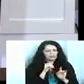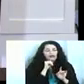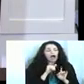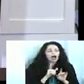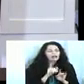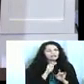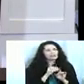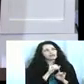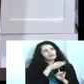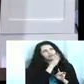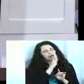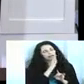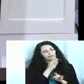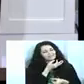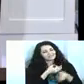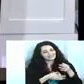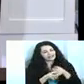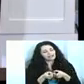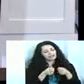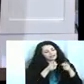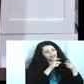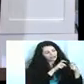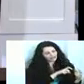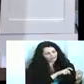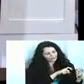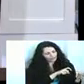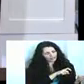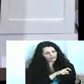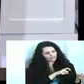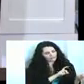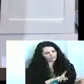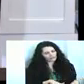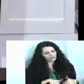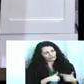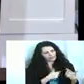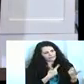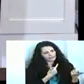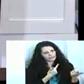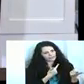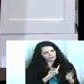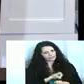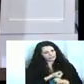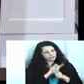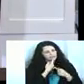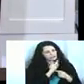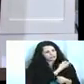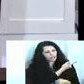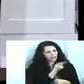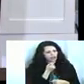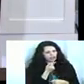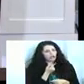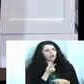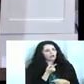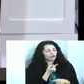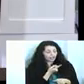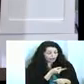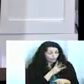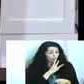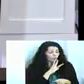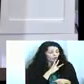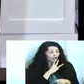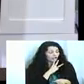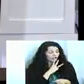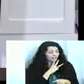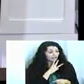who gave her the gift of living water, of water that she would quench her thirst